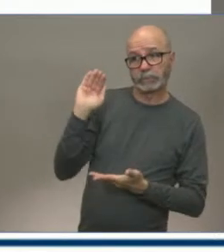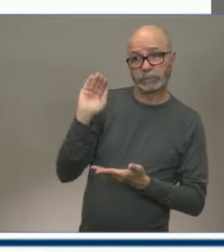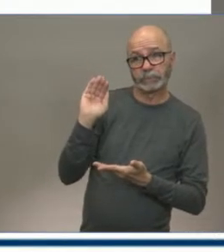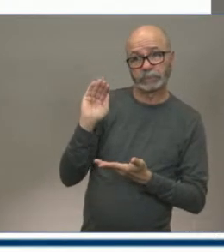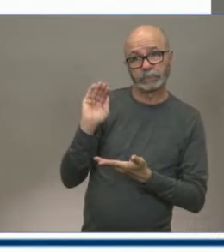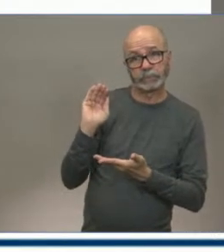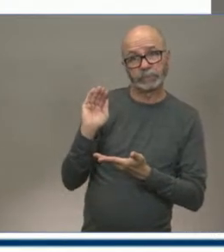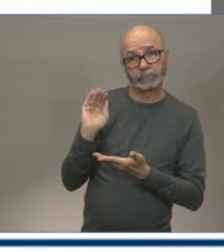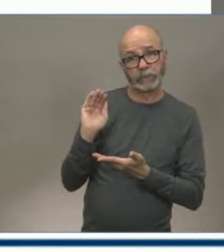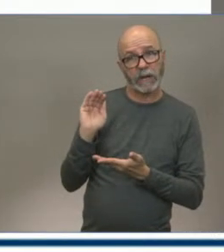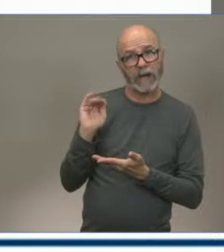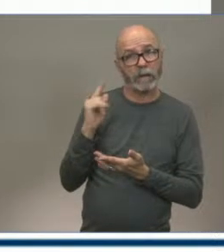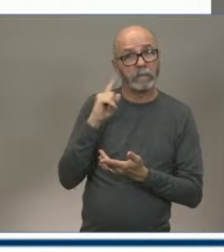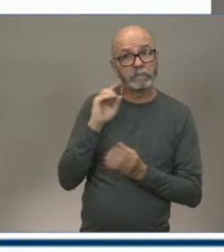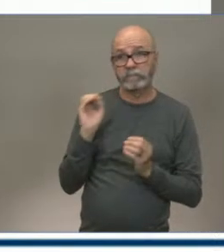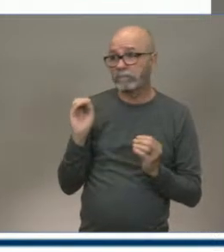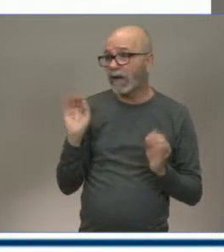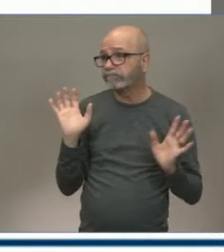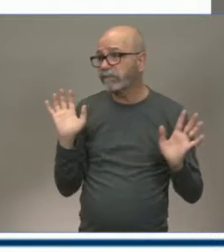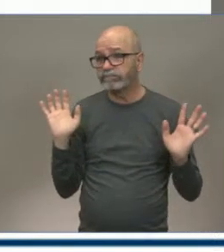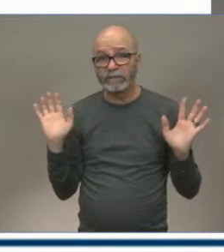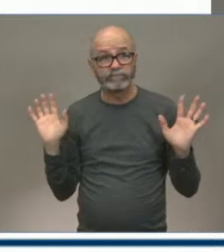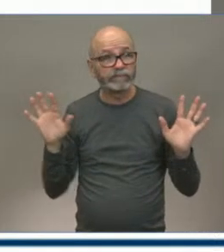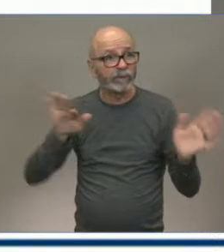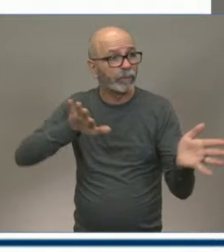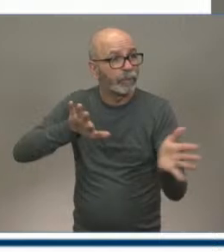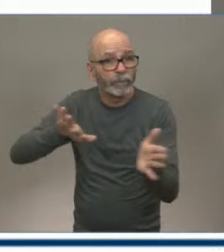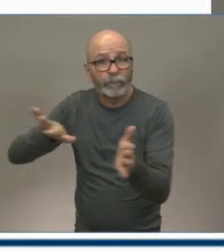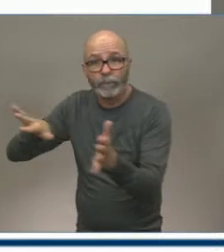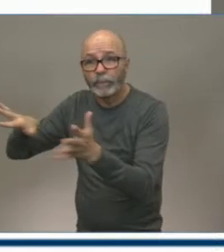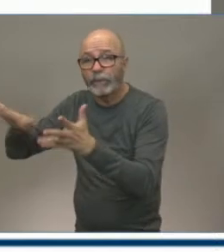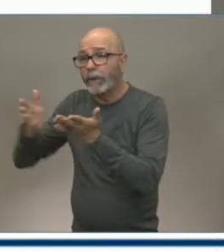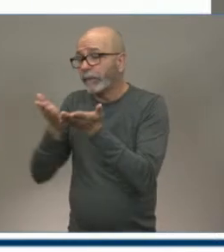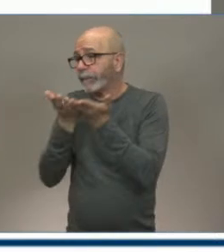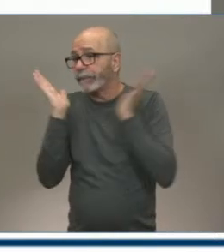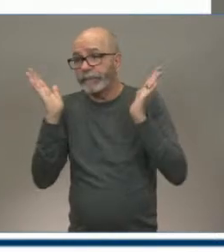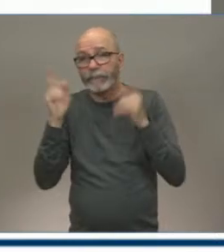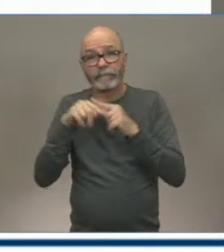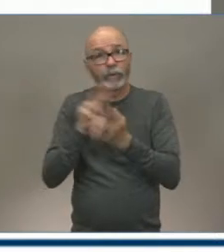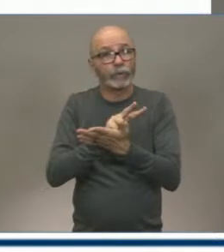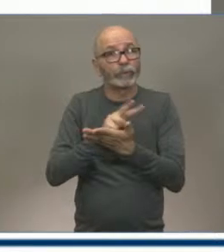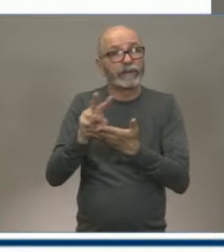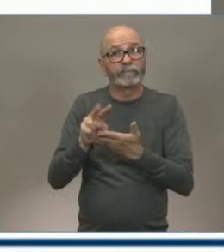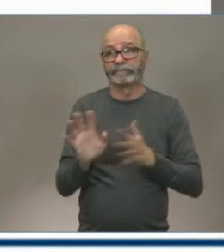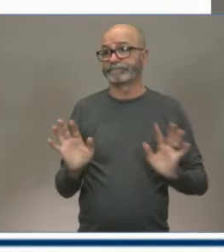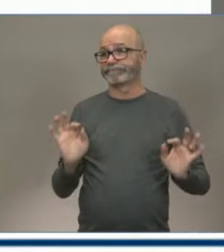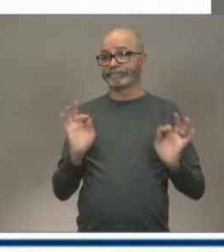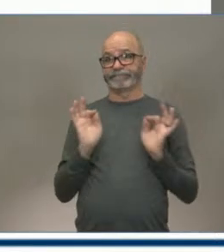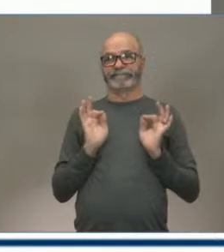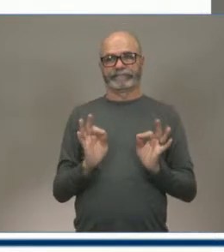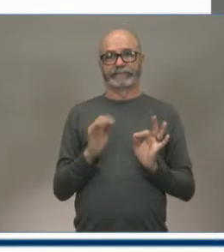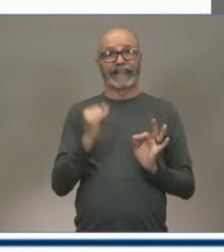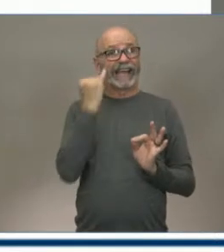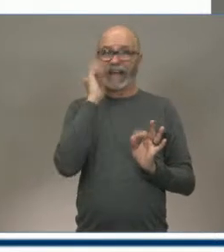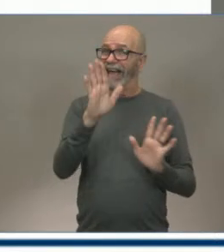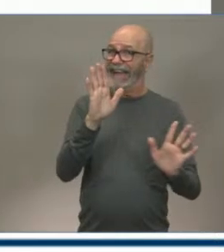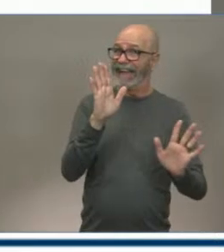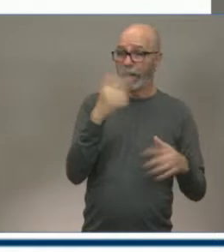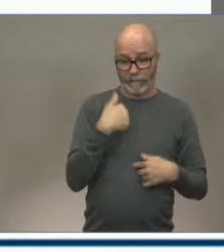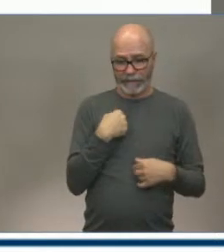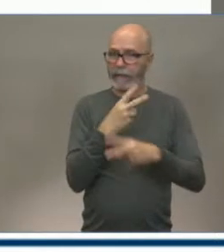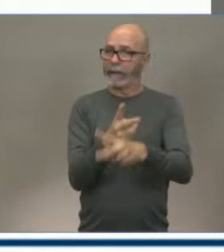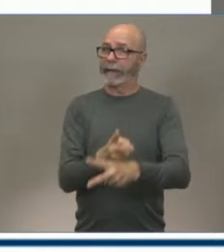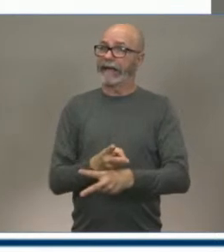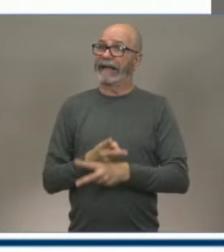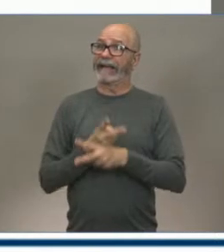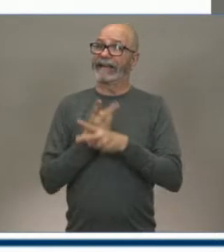of the holiday season is behind us. And you don't need to look far to see why we're choosing this cautious approach. We've